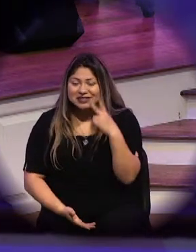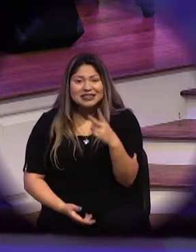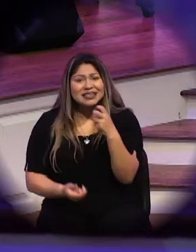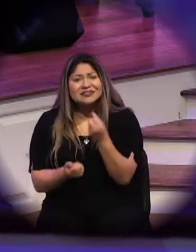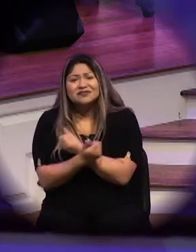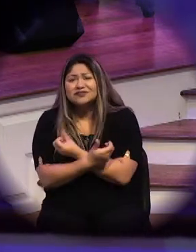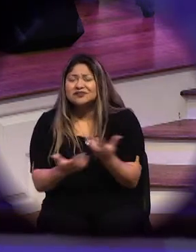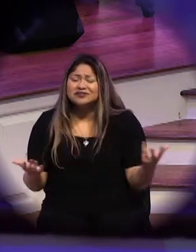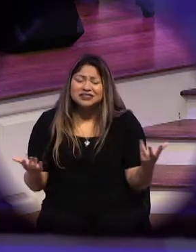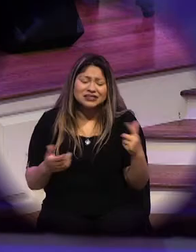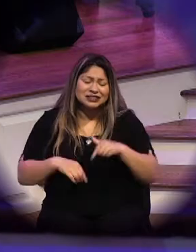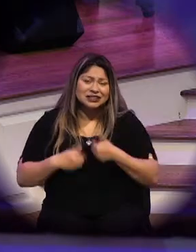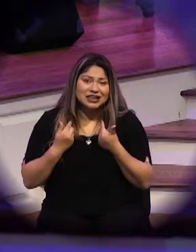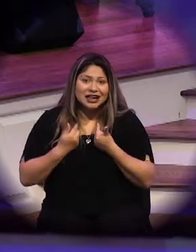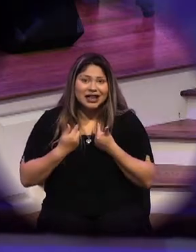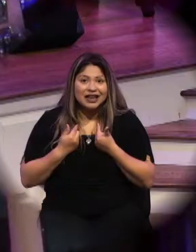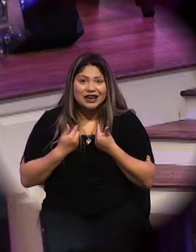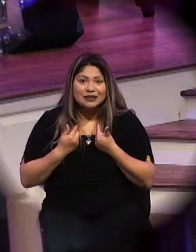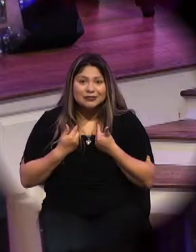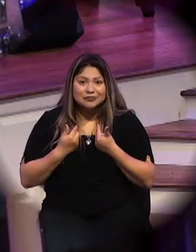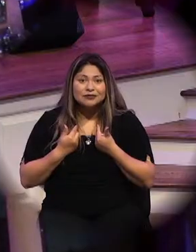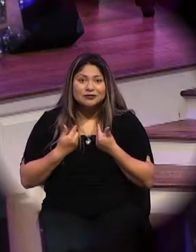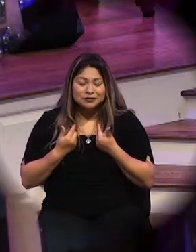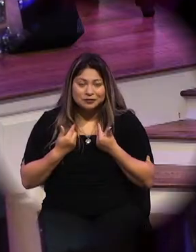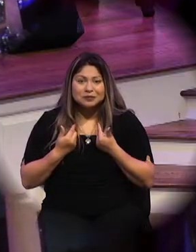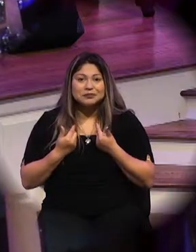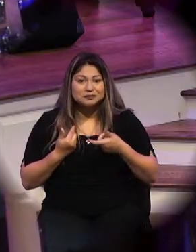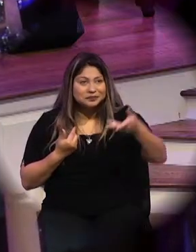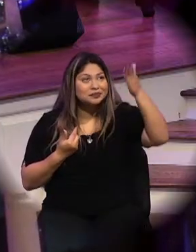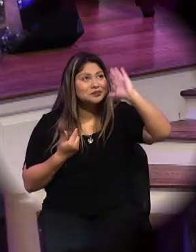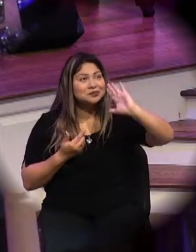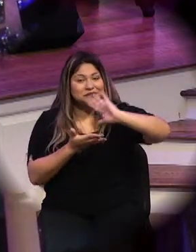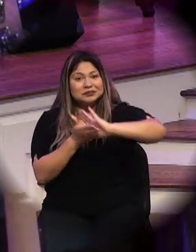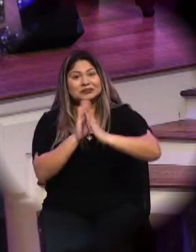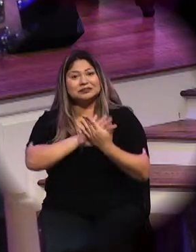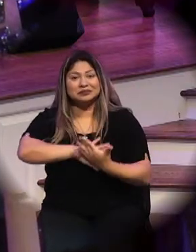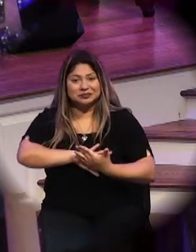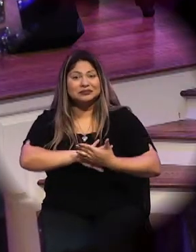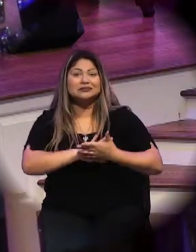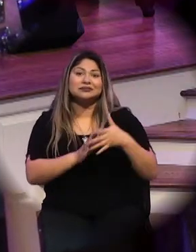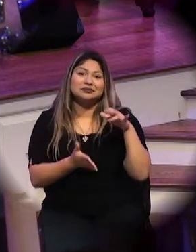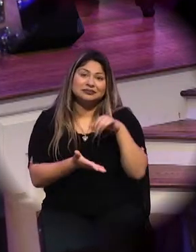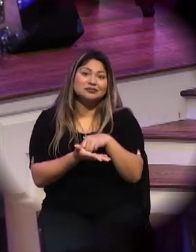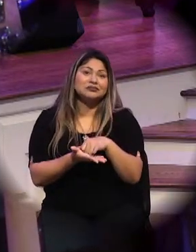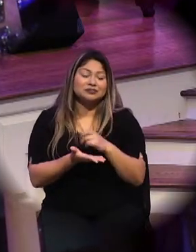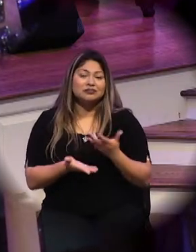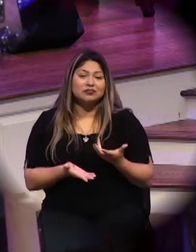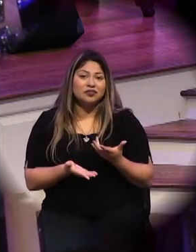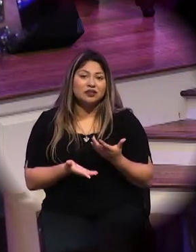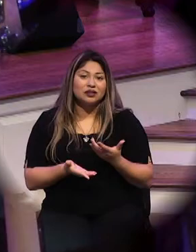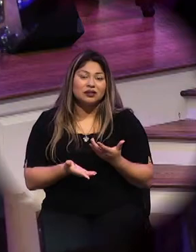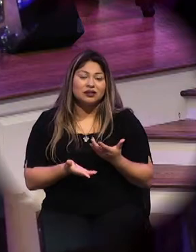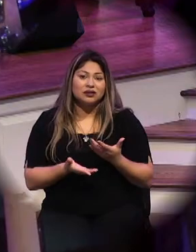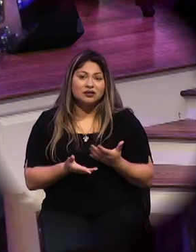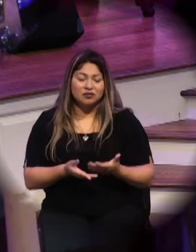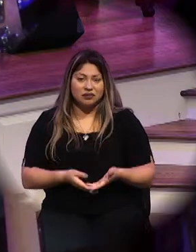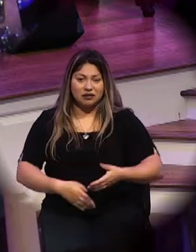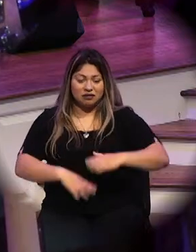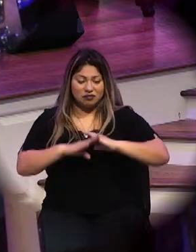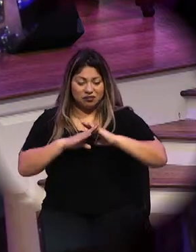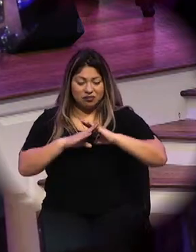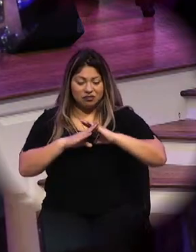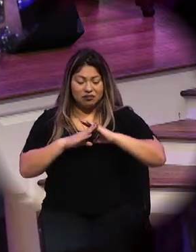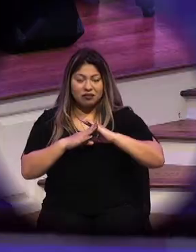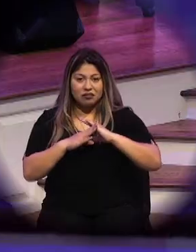teaches us that God became just that, to lower our defenses so that we might draw near to Him